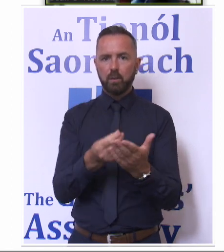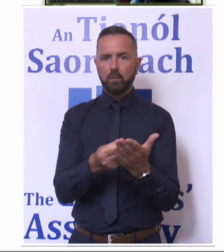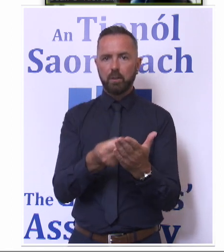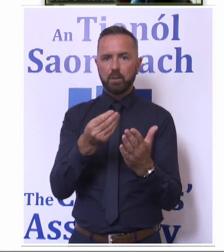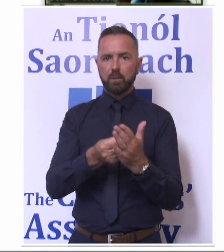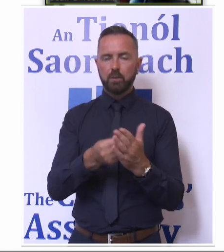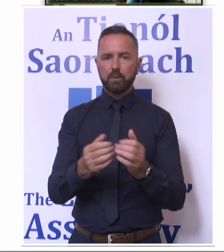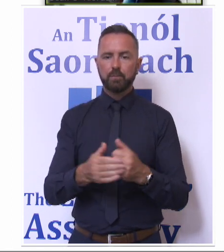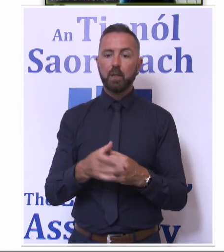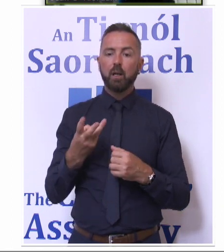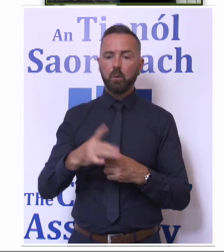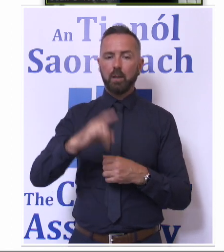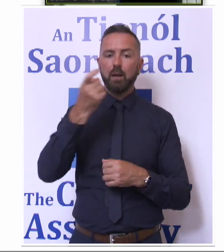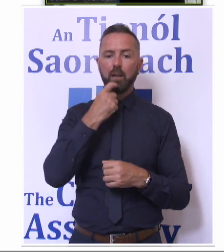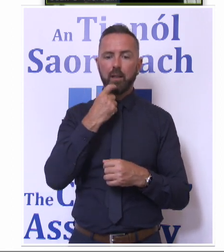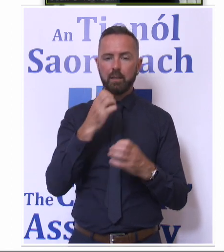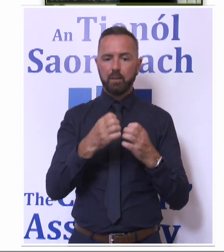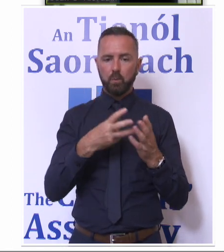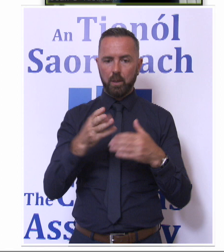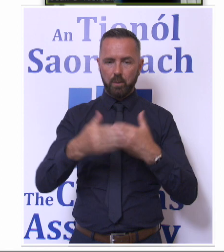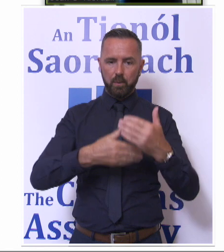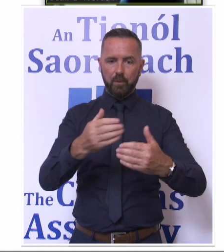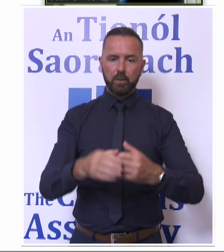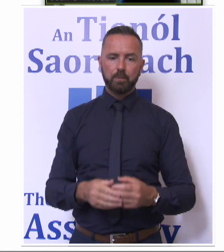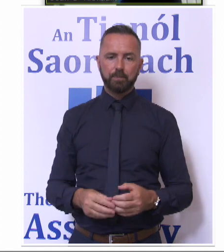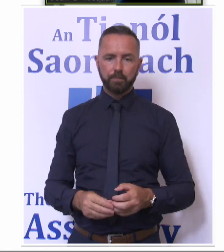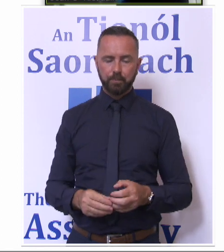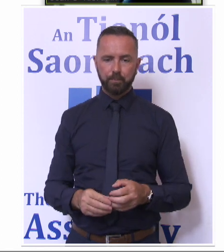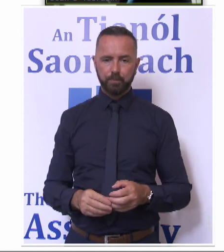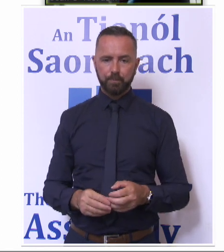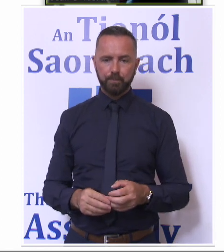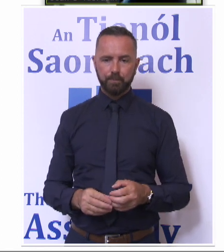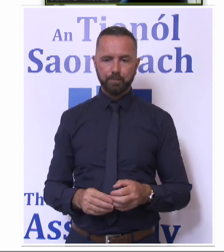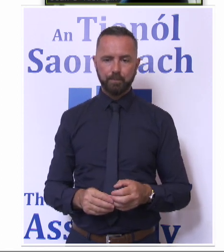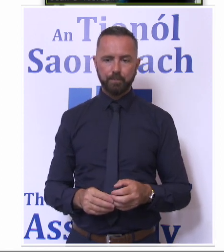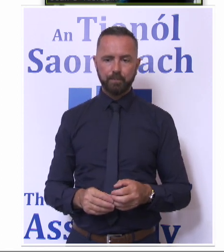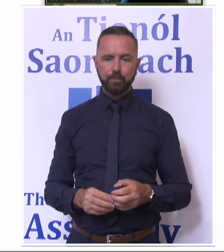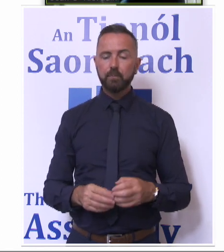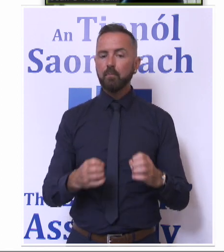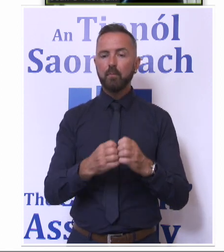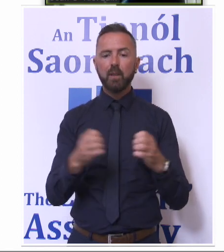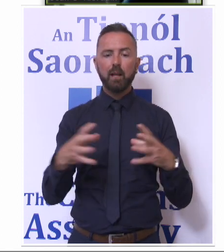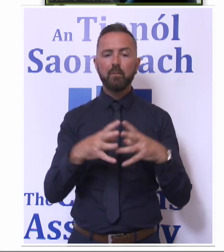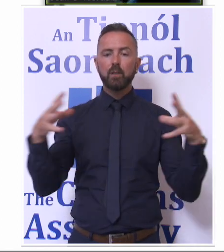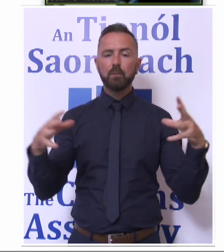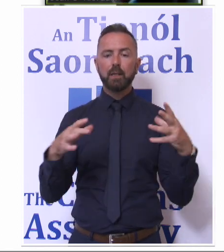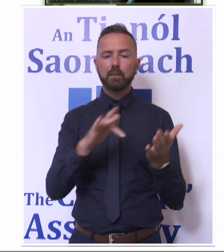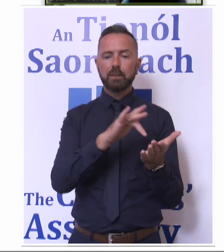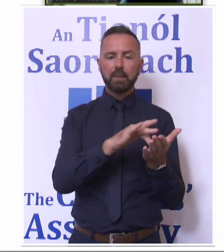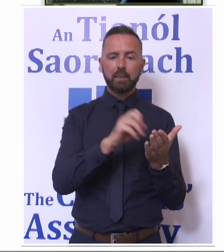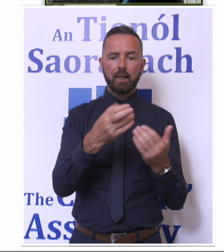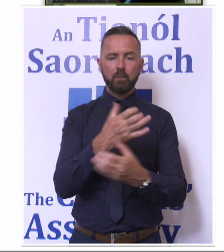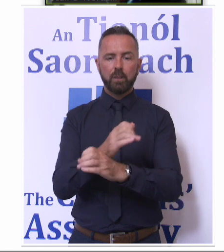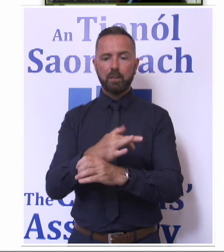slightly and quickly as we go through the individual examples. But there's no getting away from it. Every major city region across the globe, whether it's down in